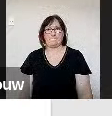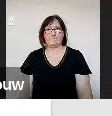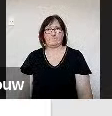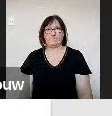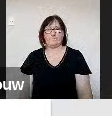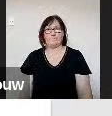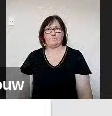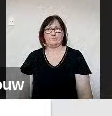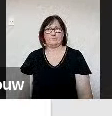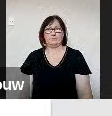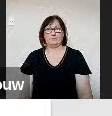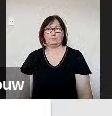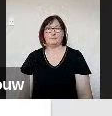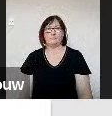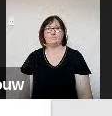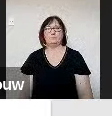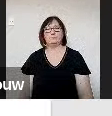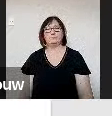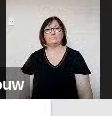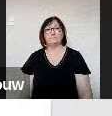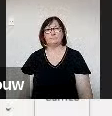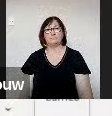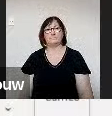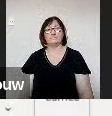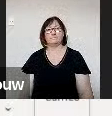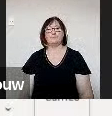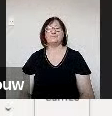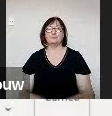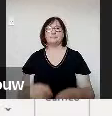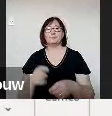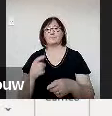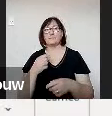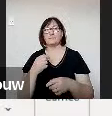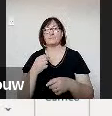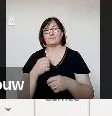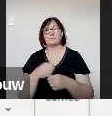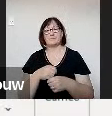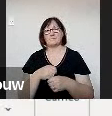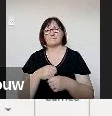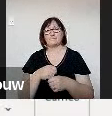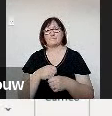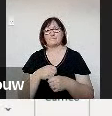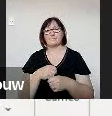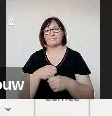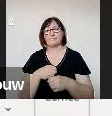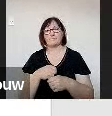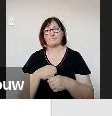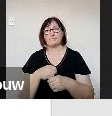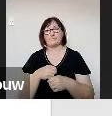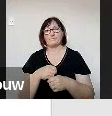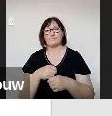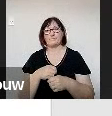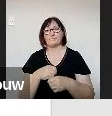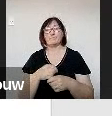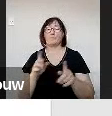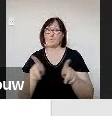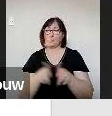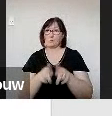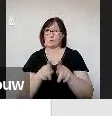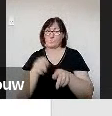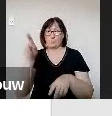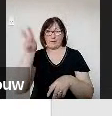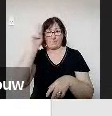Ladies and gentlemen, while we are still sorting ourselves out, let me just remind you that you can continue to give us your questions